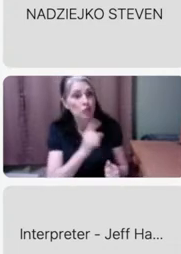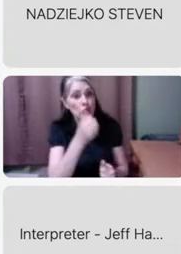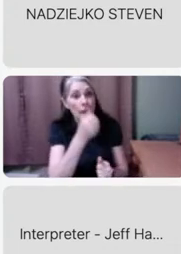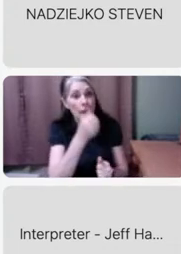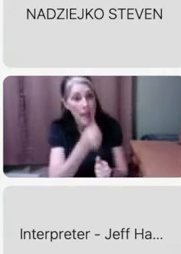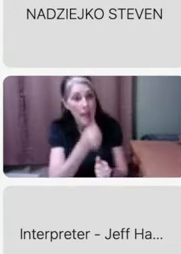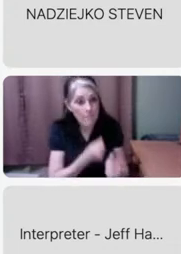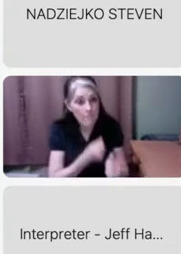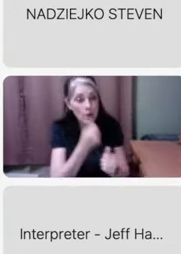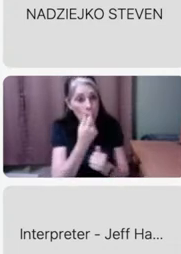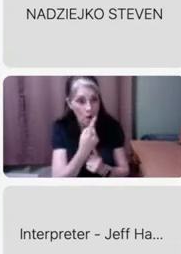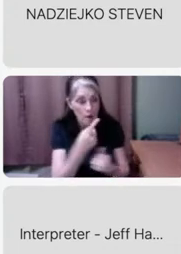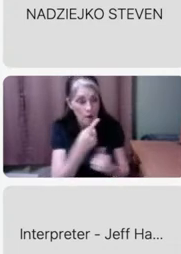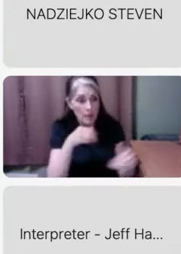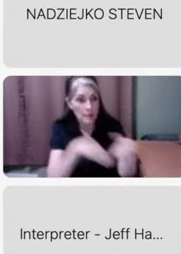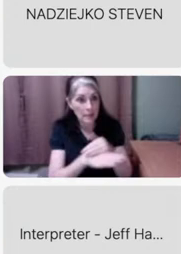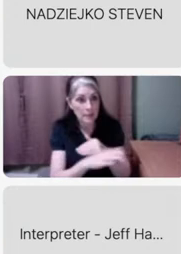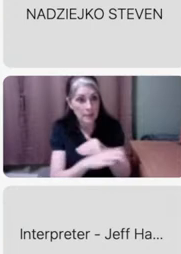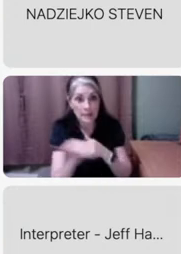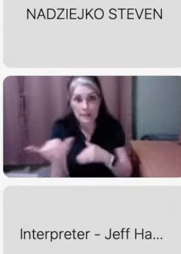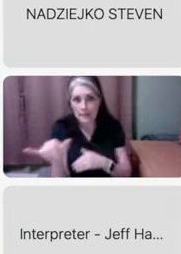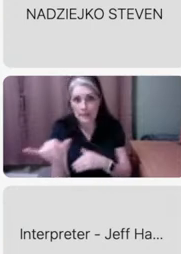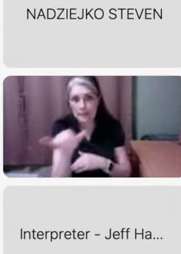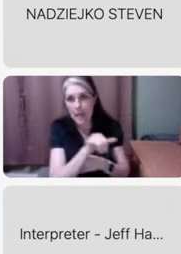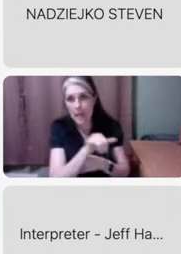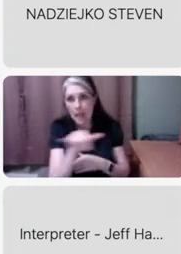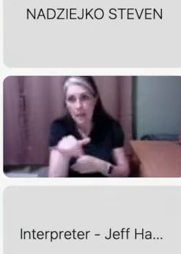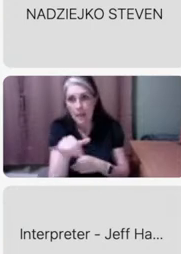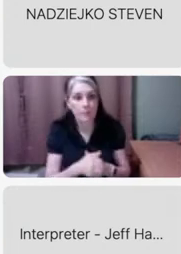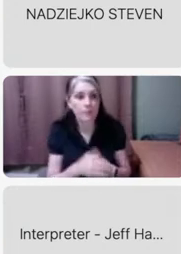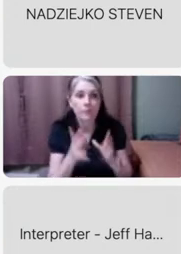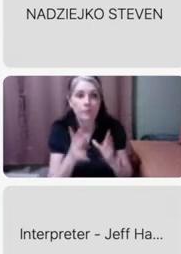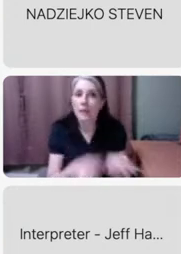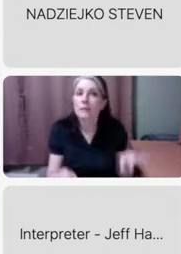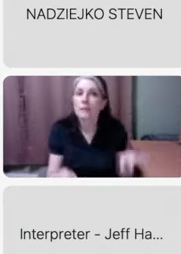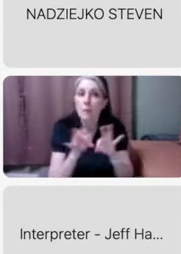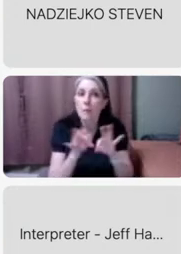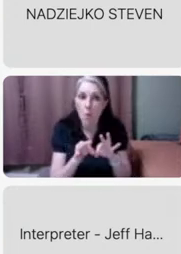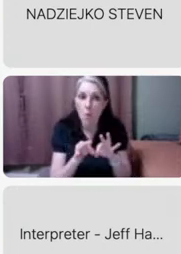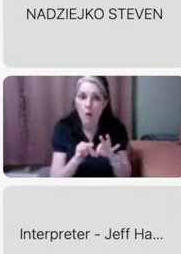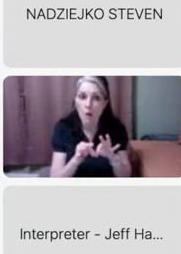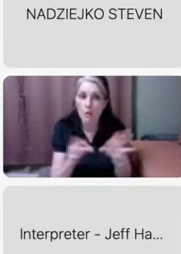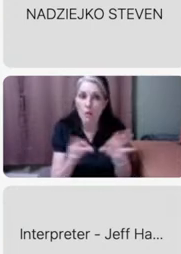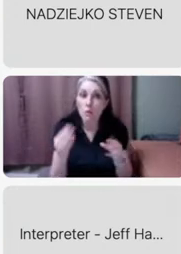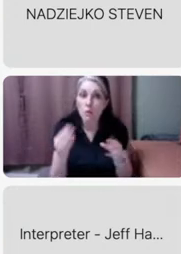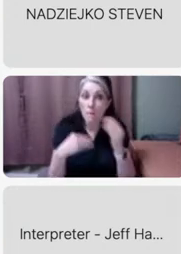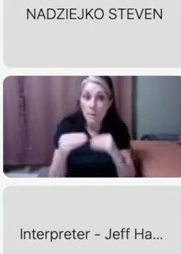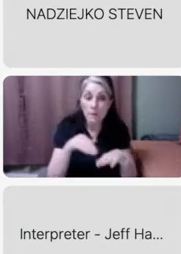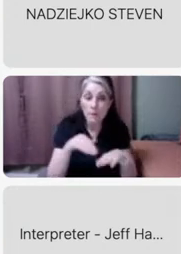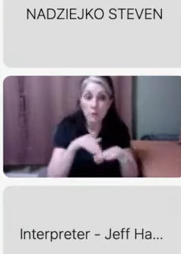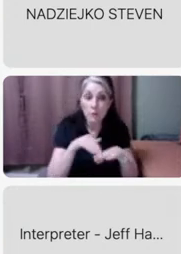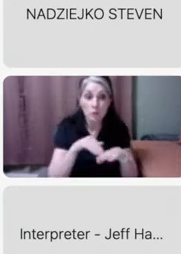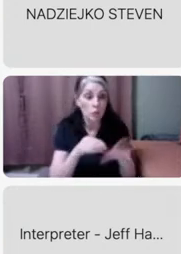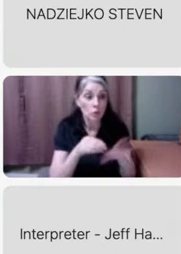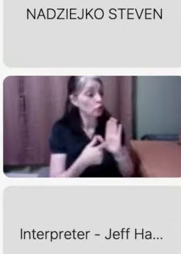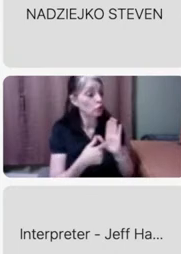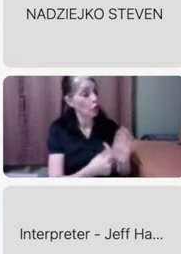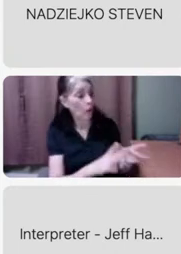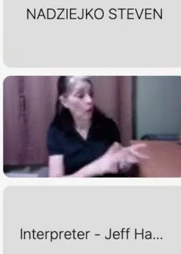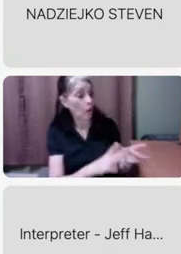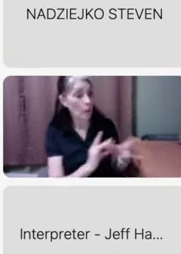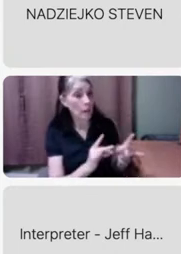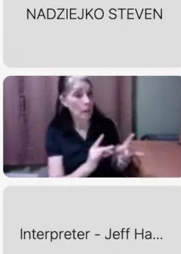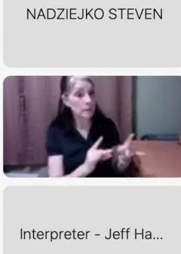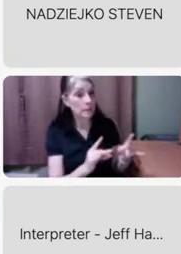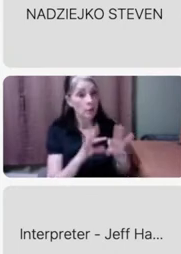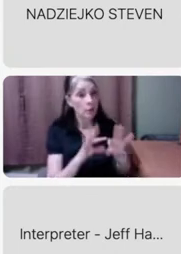thing um it's important because even in those meals we're sending a message to them we're sending a message to their family so